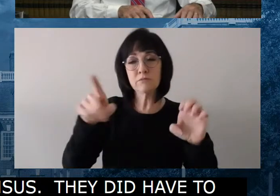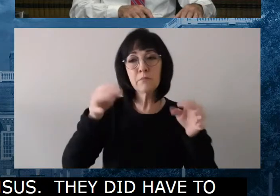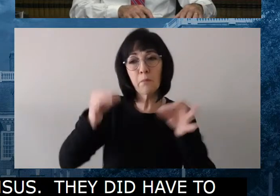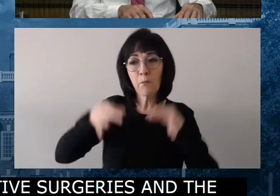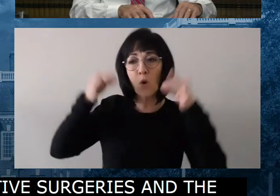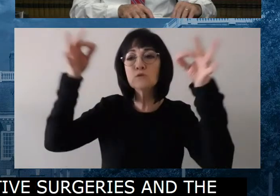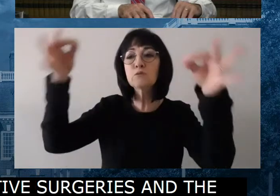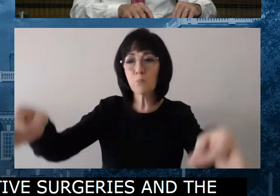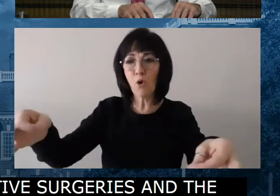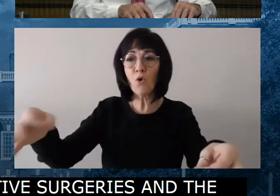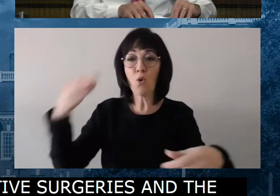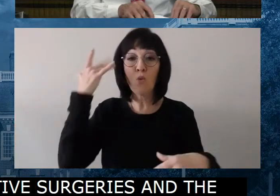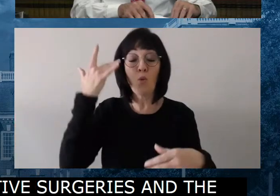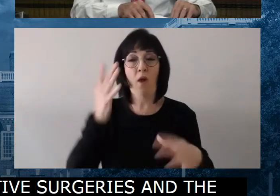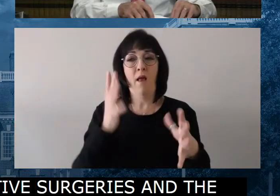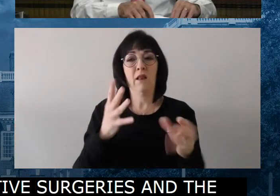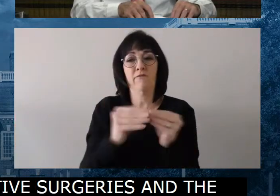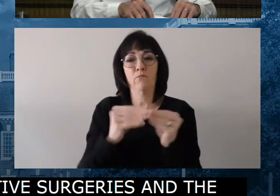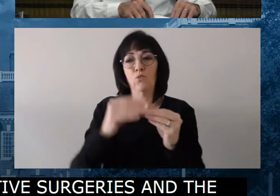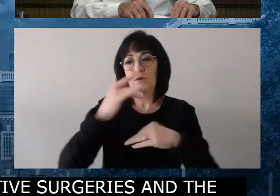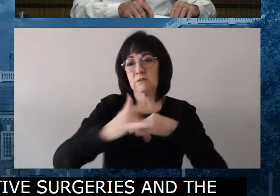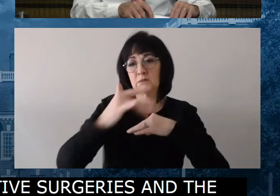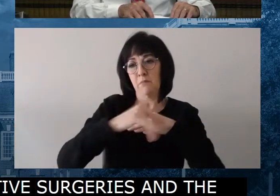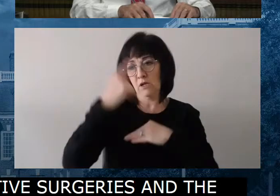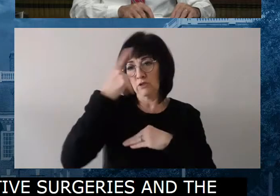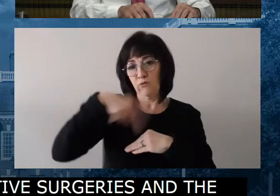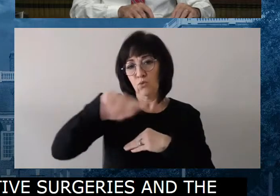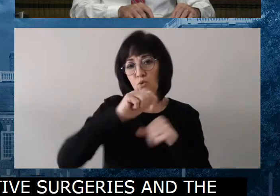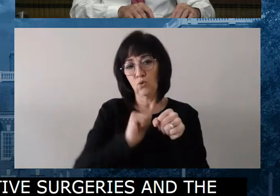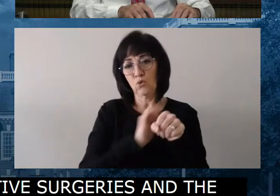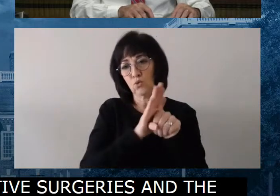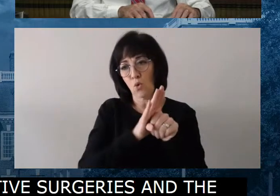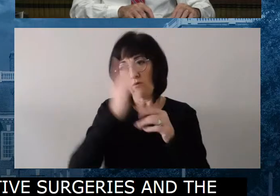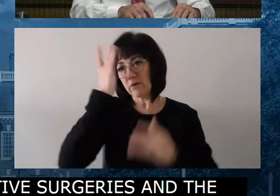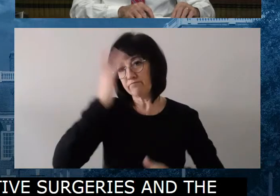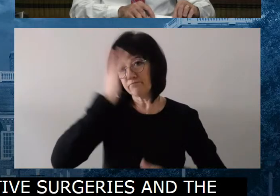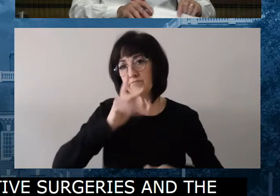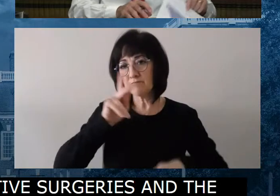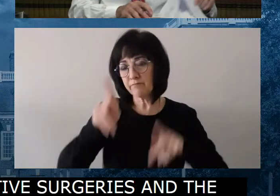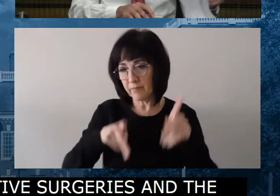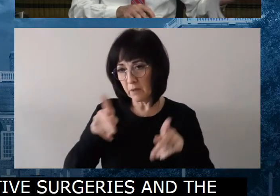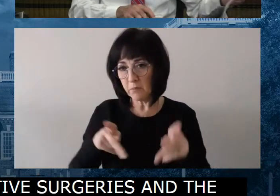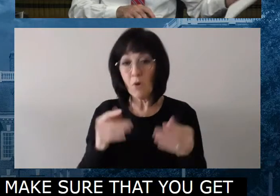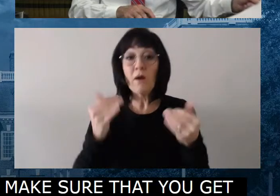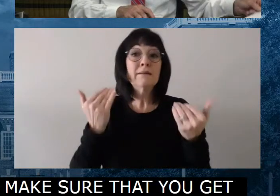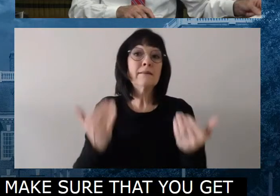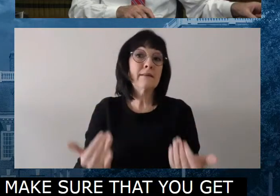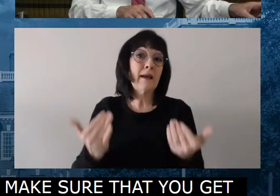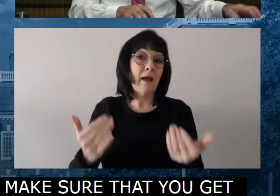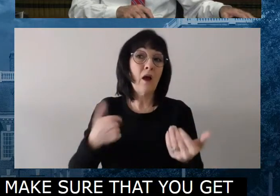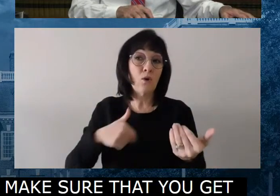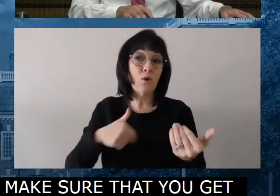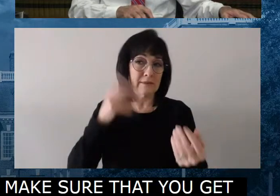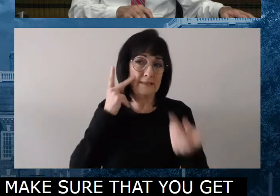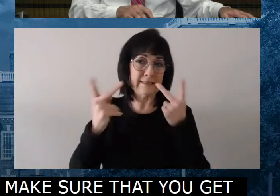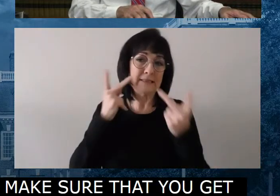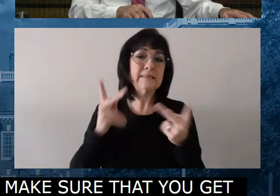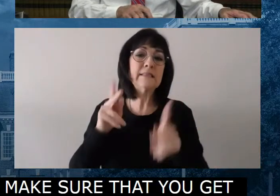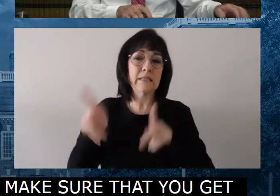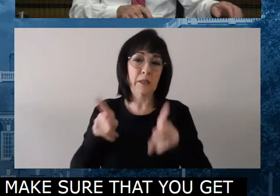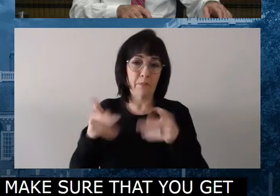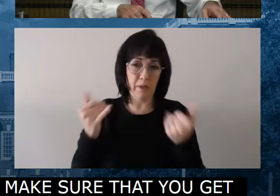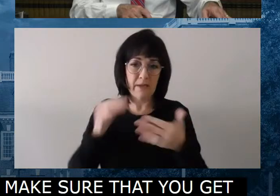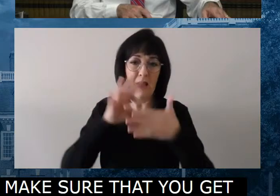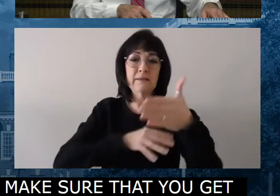and specialists in the hospitals to get that colonoscopy or that test done that needs to get done. We are